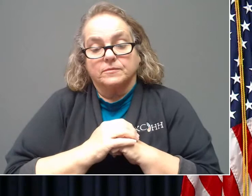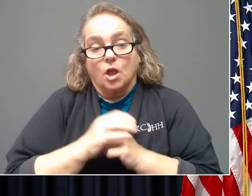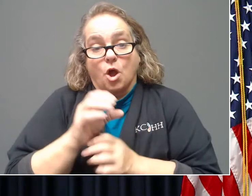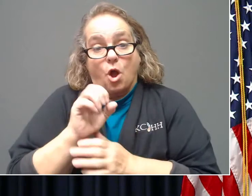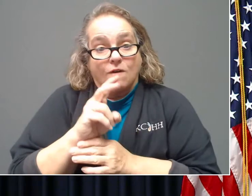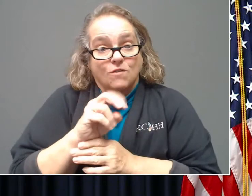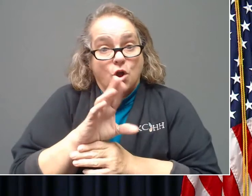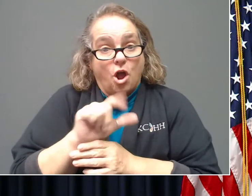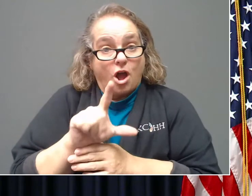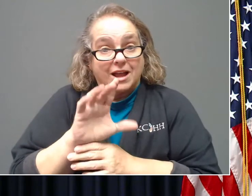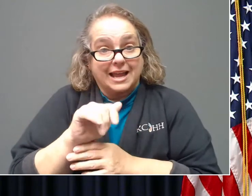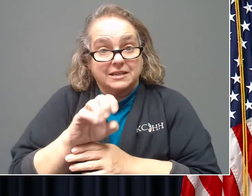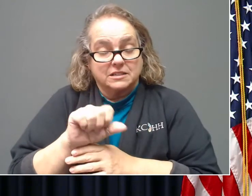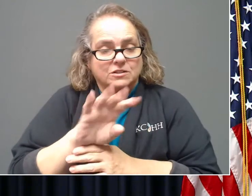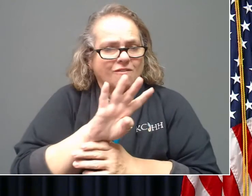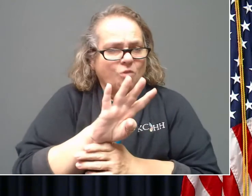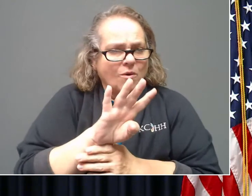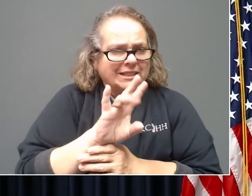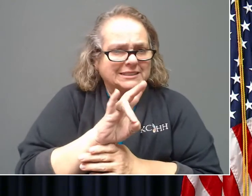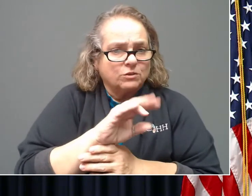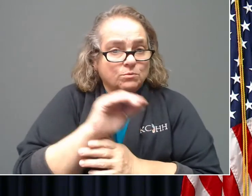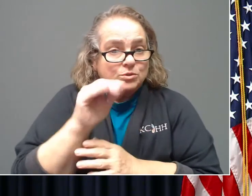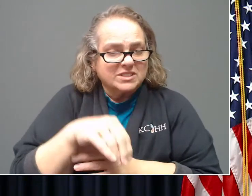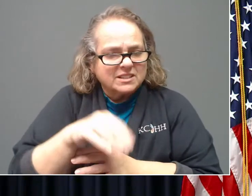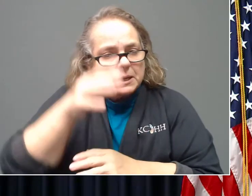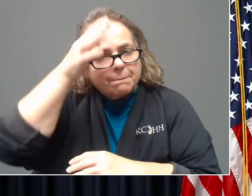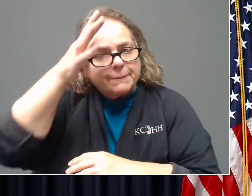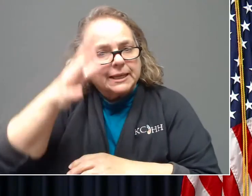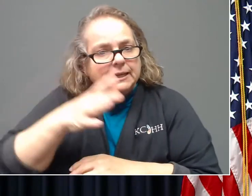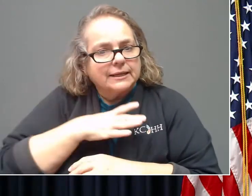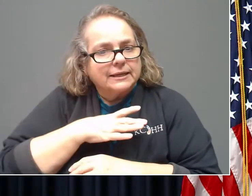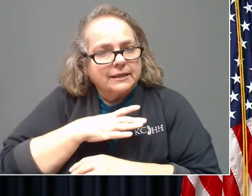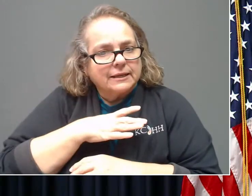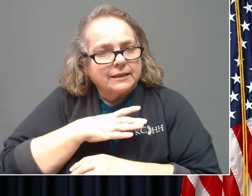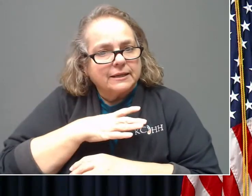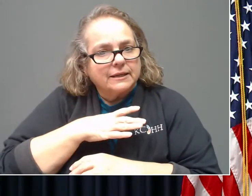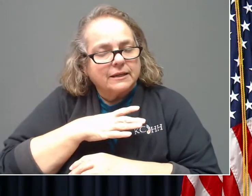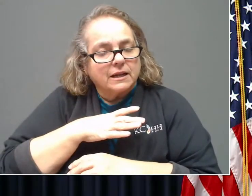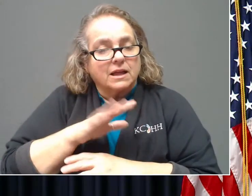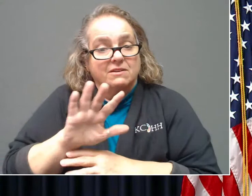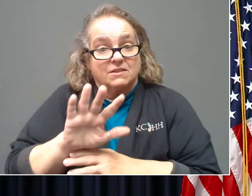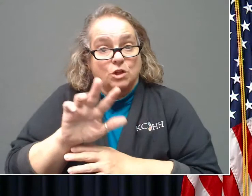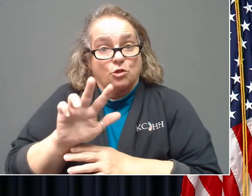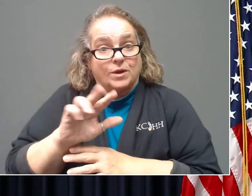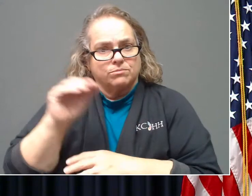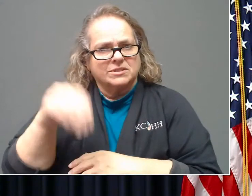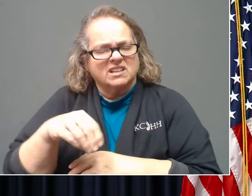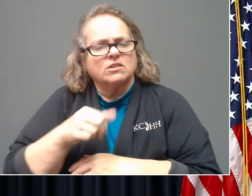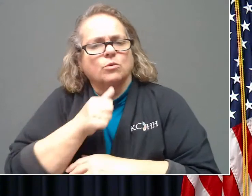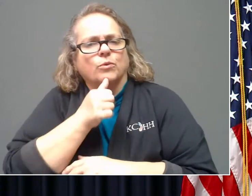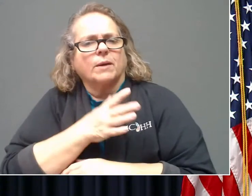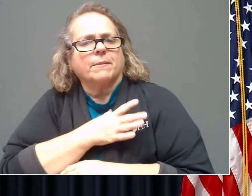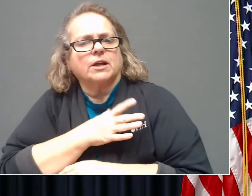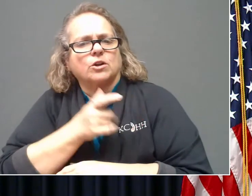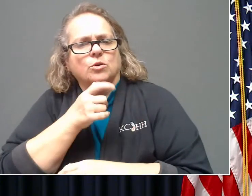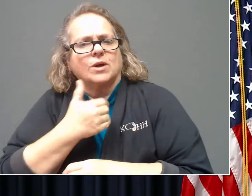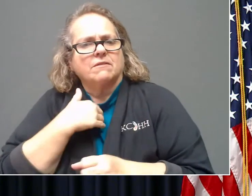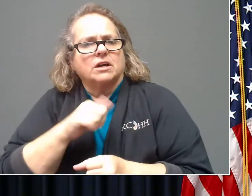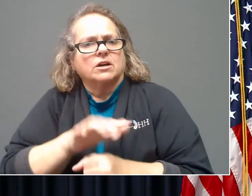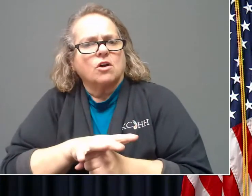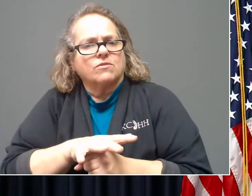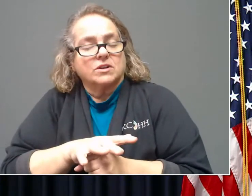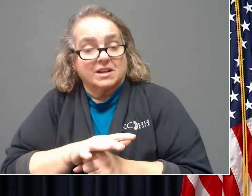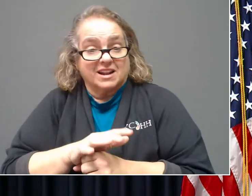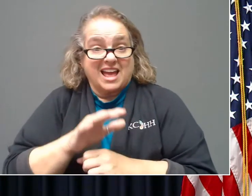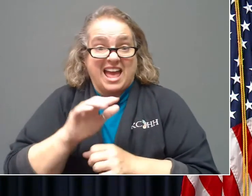cases are in men, 53% of cases are women. Average age of someone who's contracted COVID,